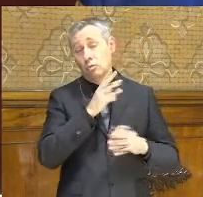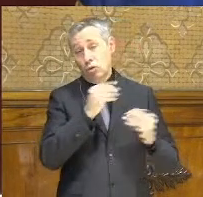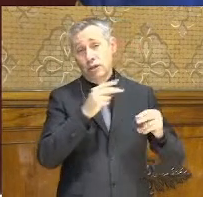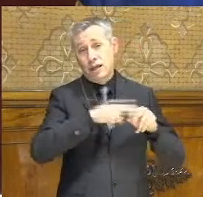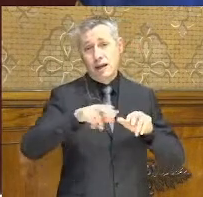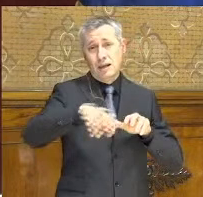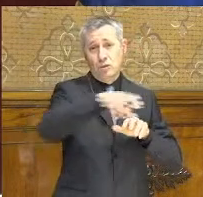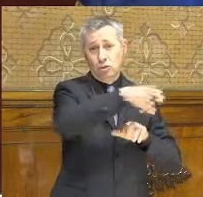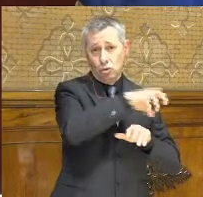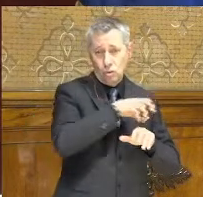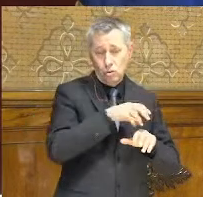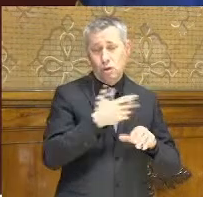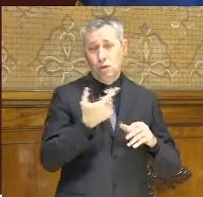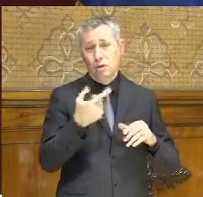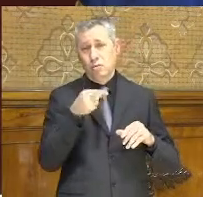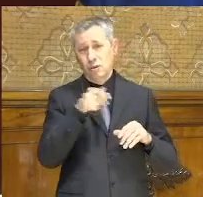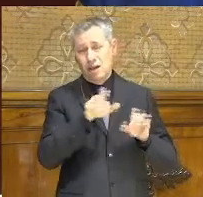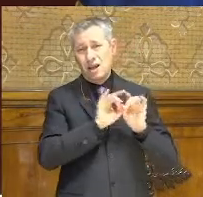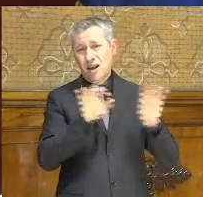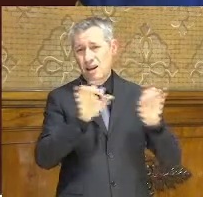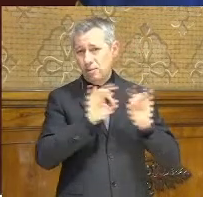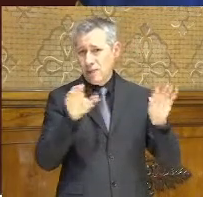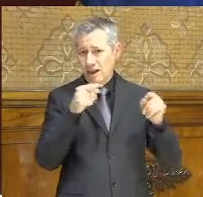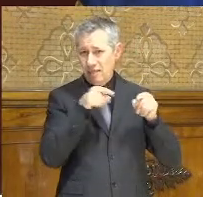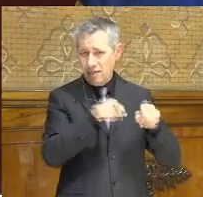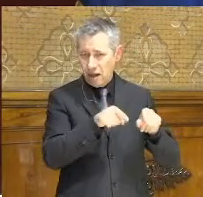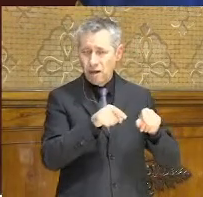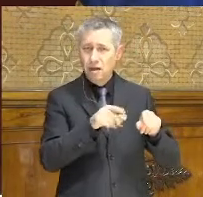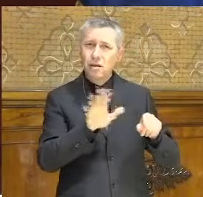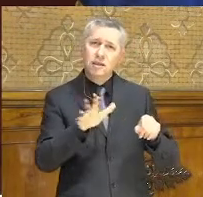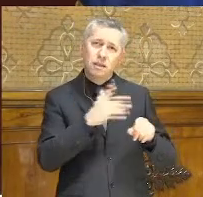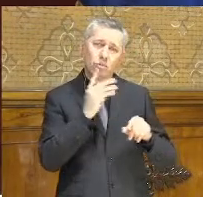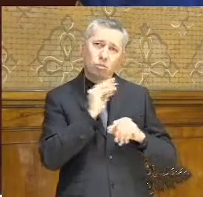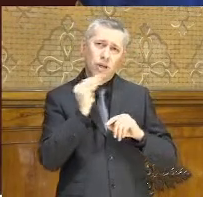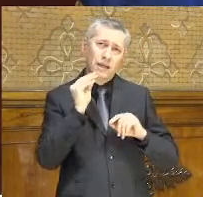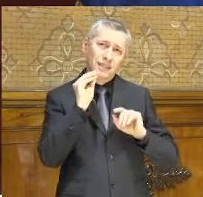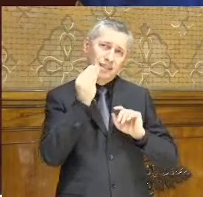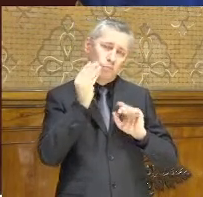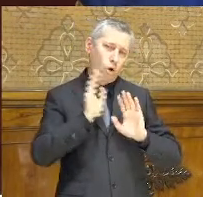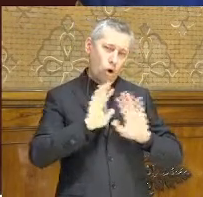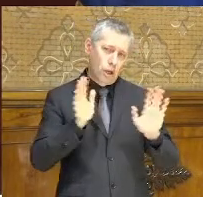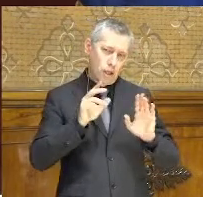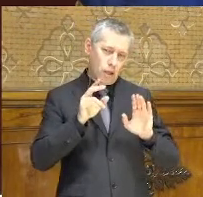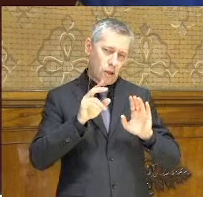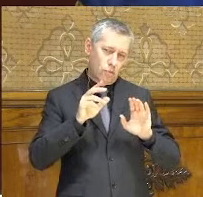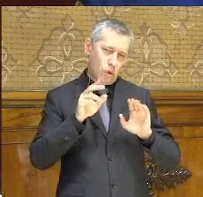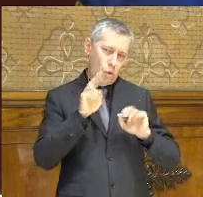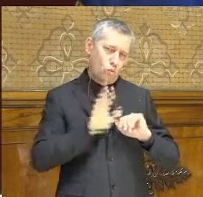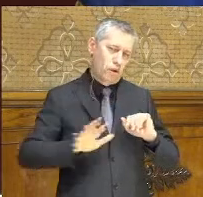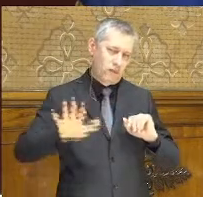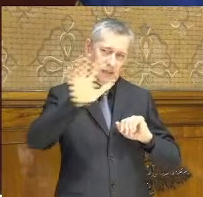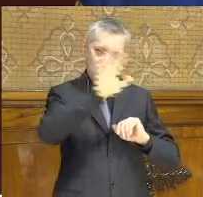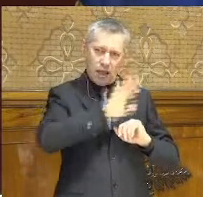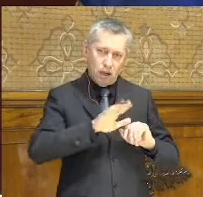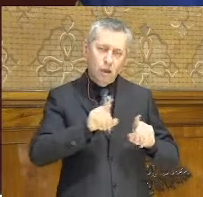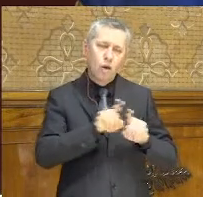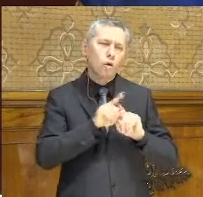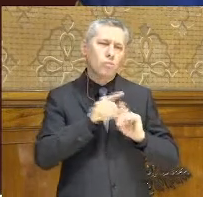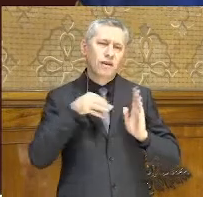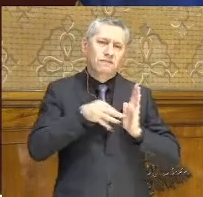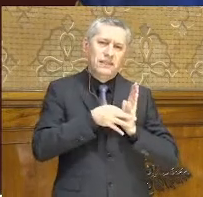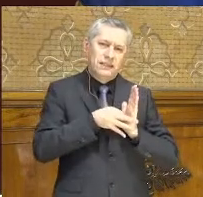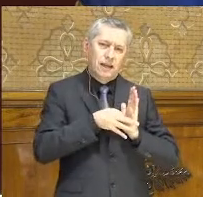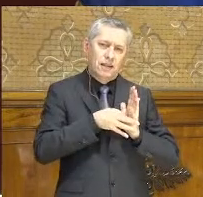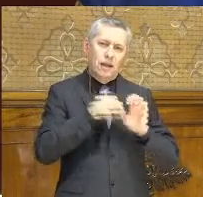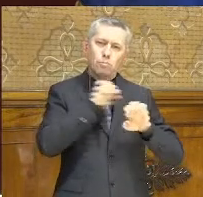and cultures, freedom has gained a universal symbolic presence, as if it were set in